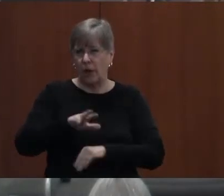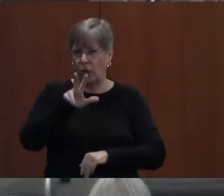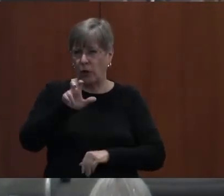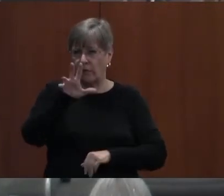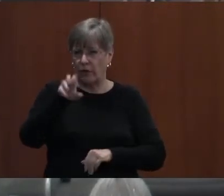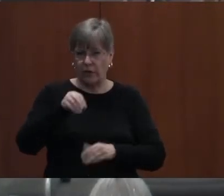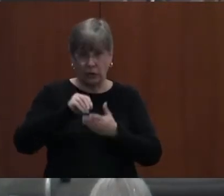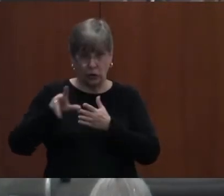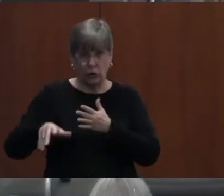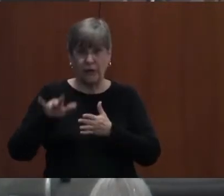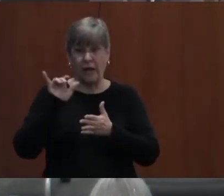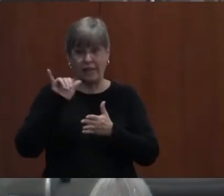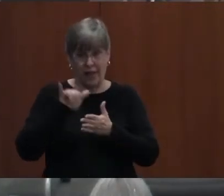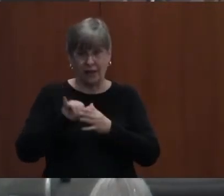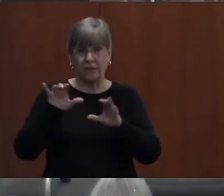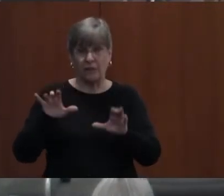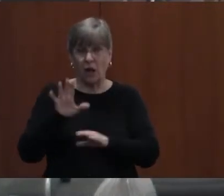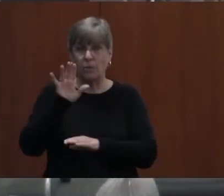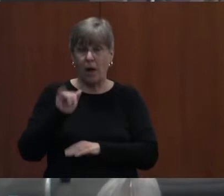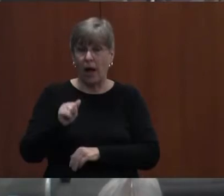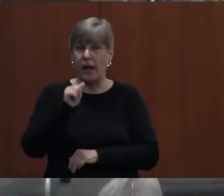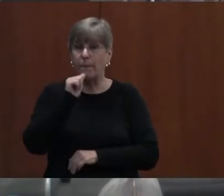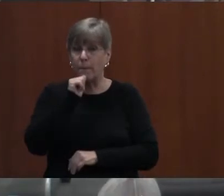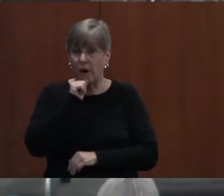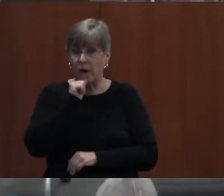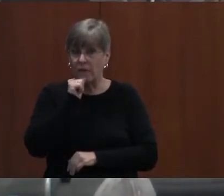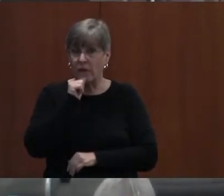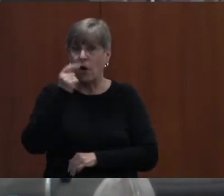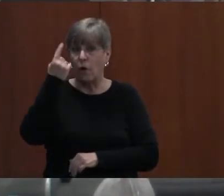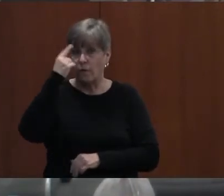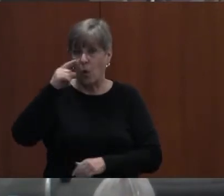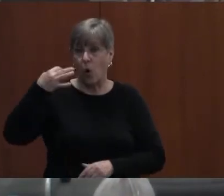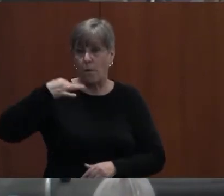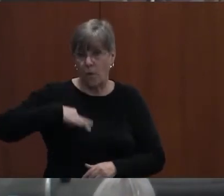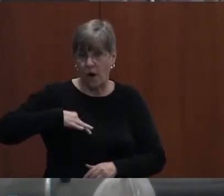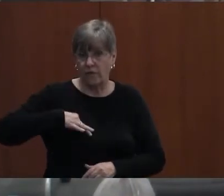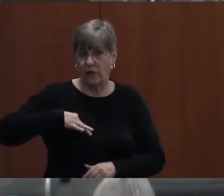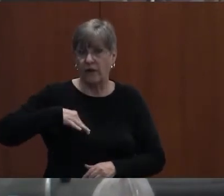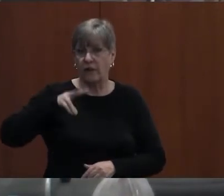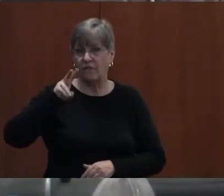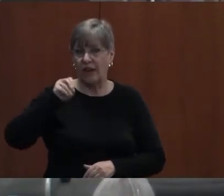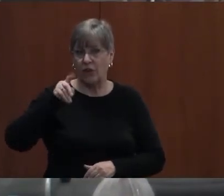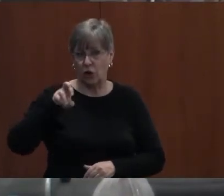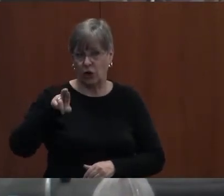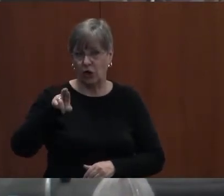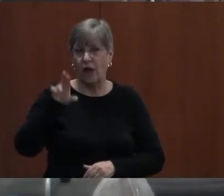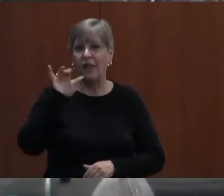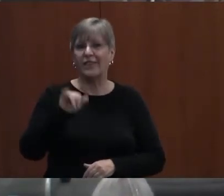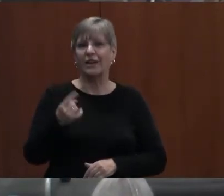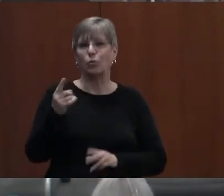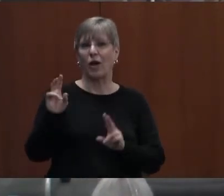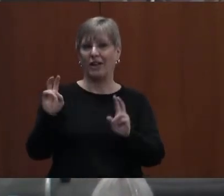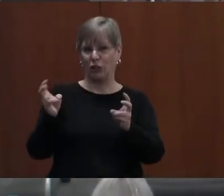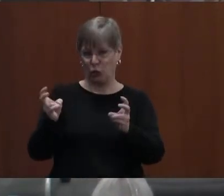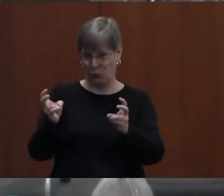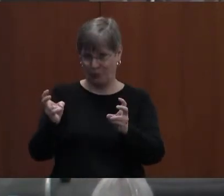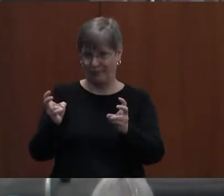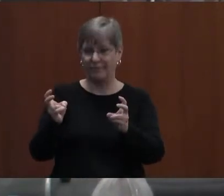students, and it is done by a private for-profit vendor. And that's one of the